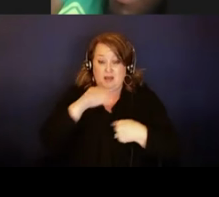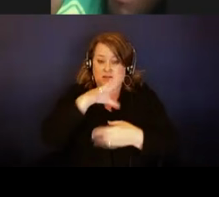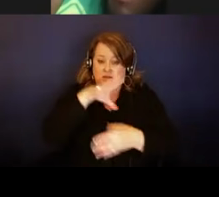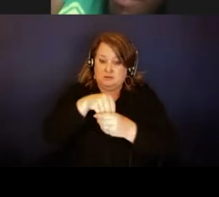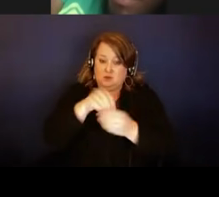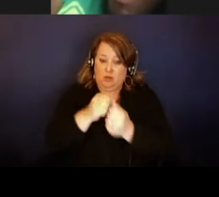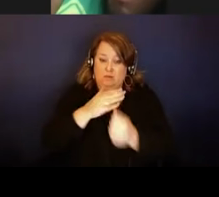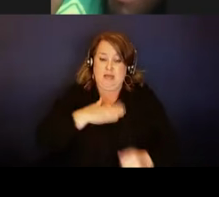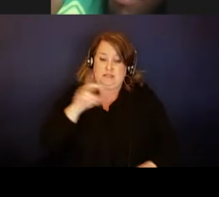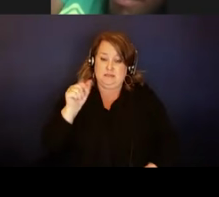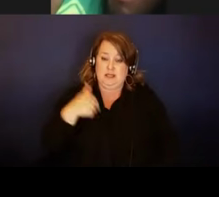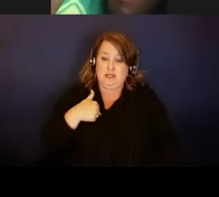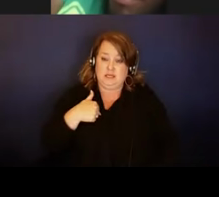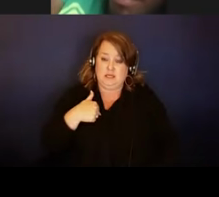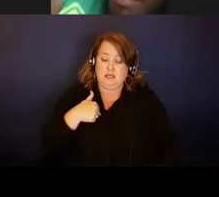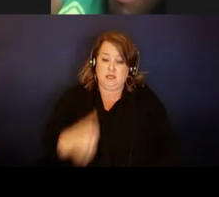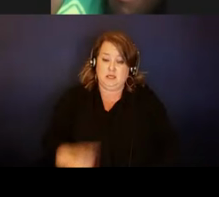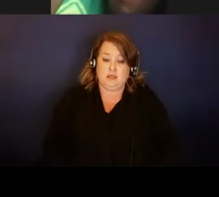disability.